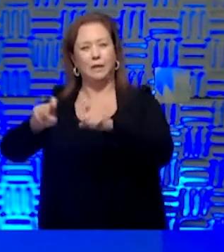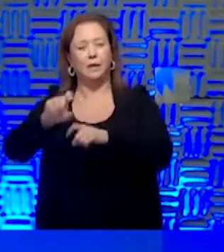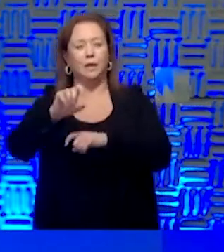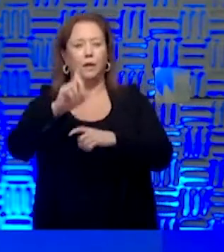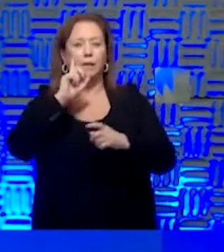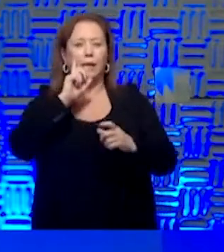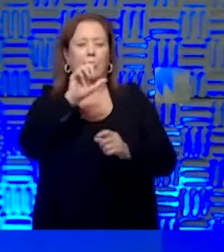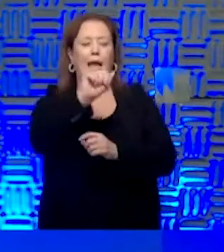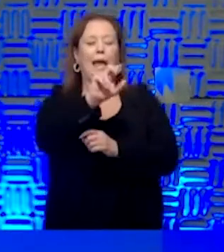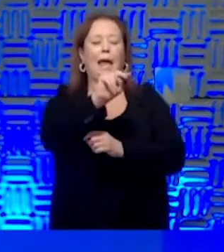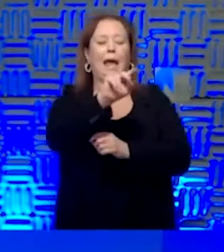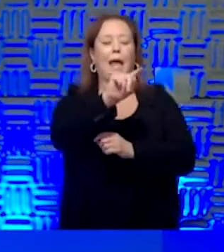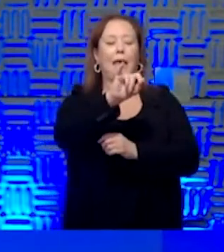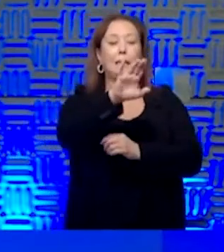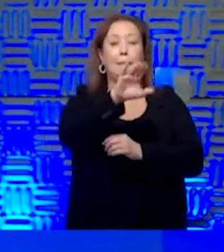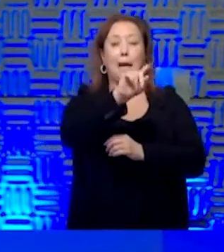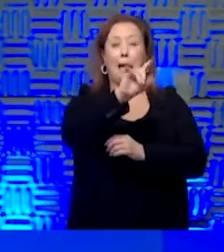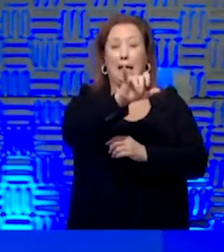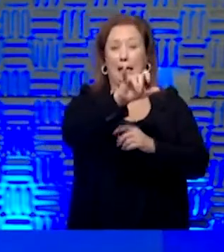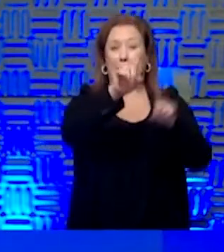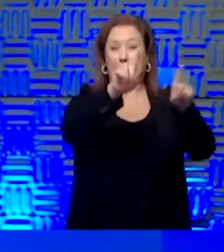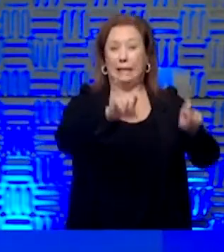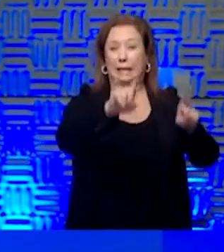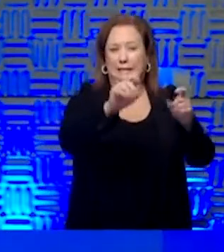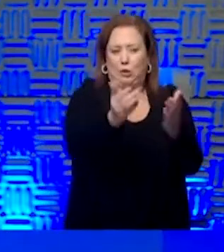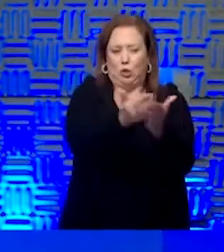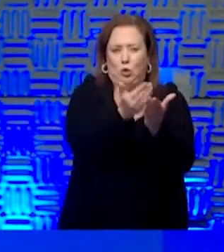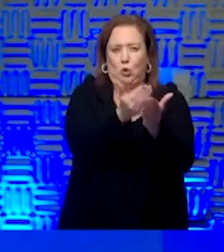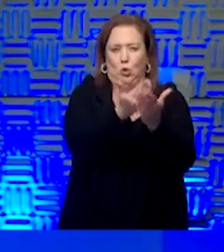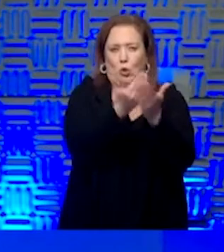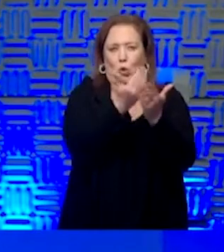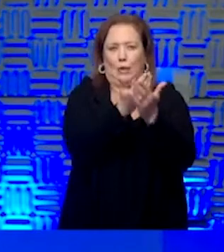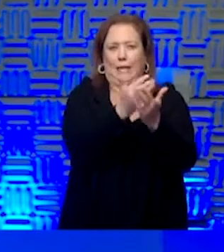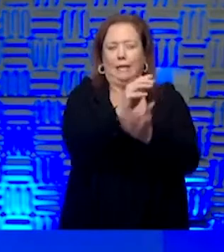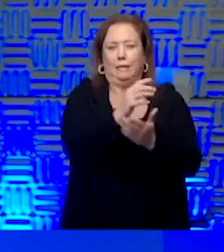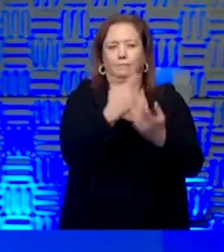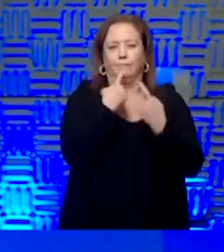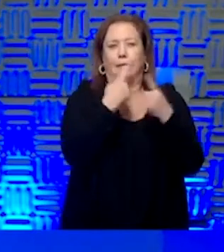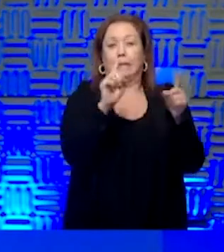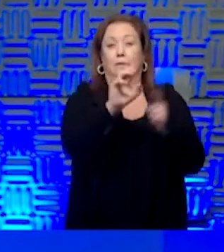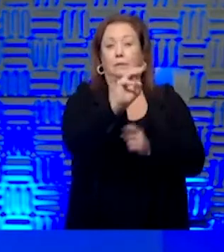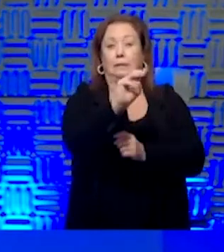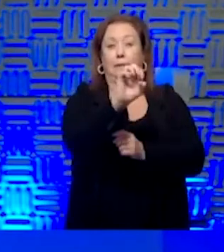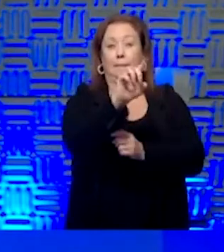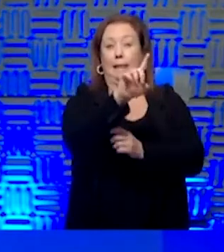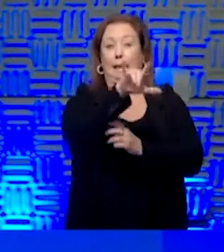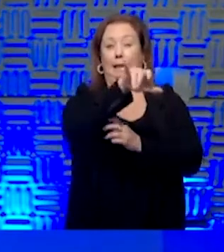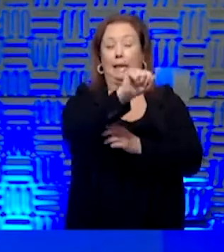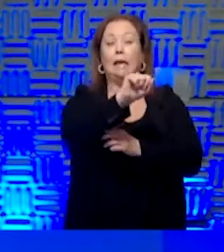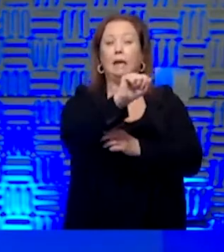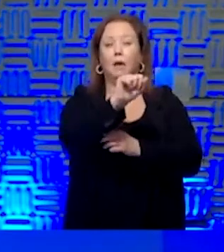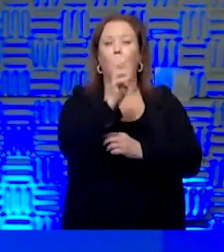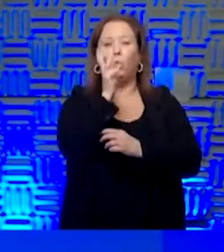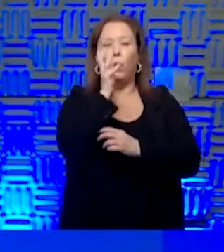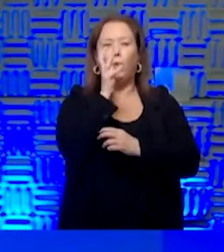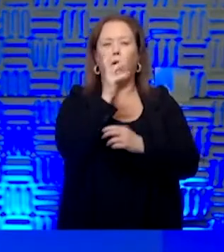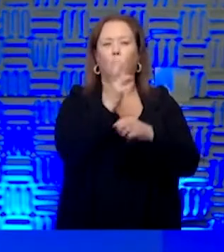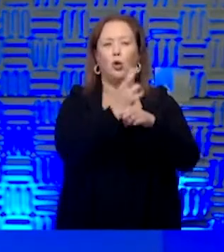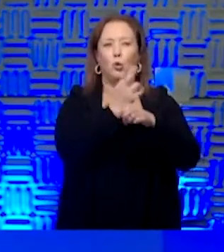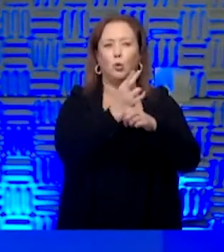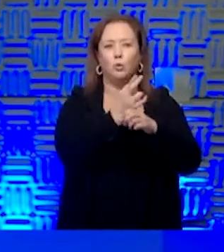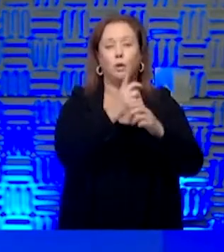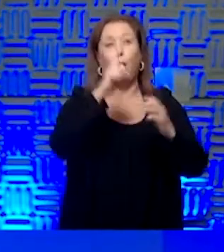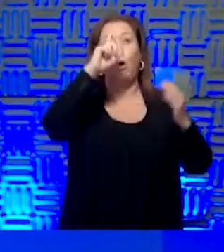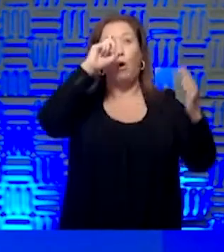serology or the antibody tests. That is something that's been newly touted in the media as well. We look to use those. Hopefully they will be